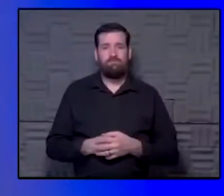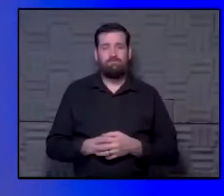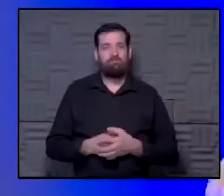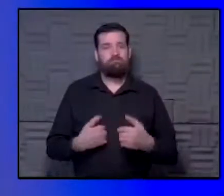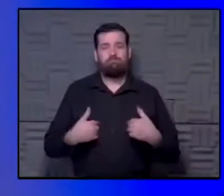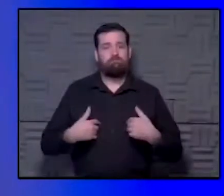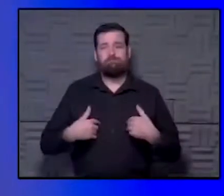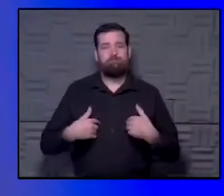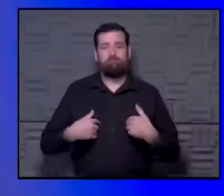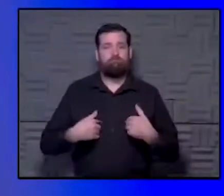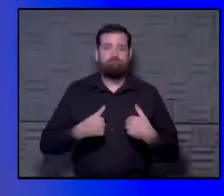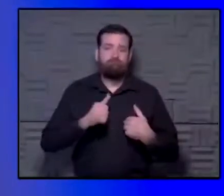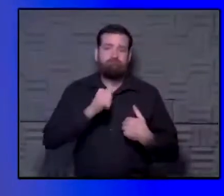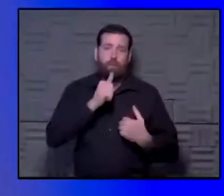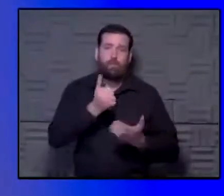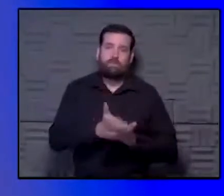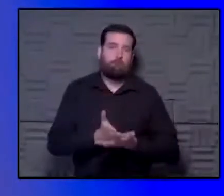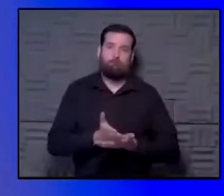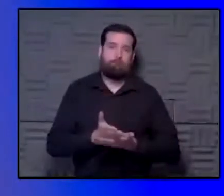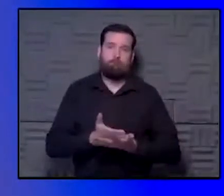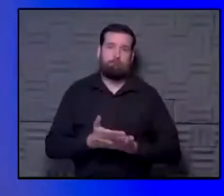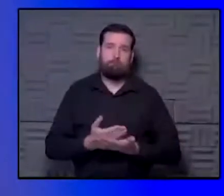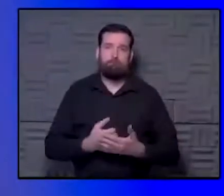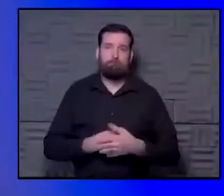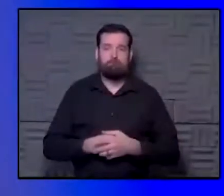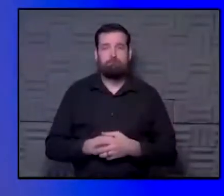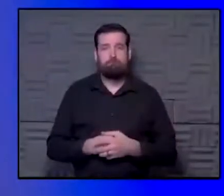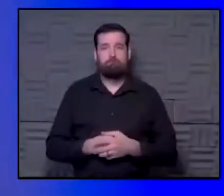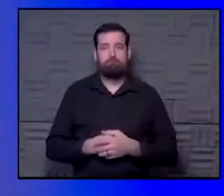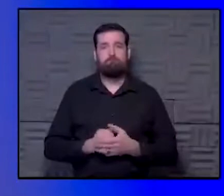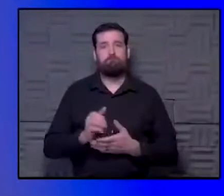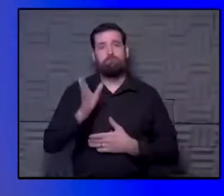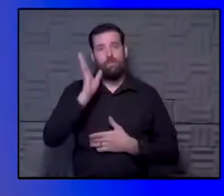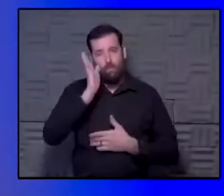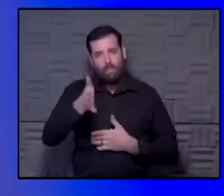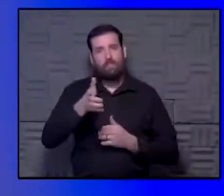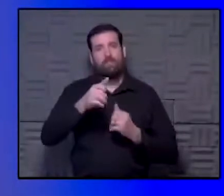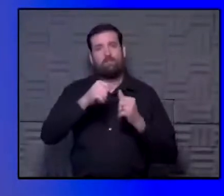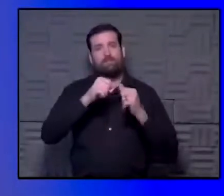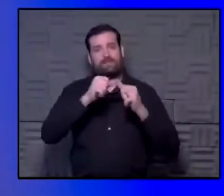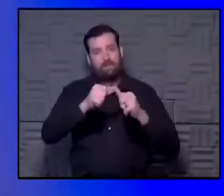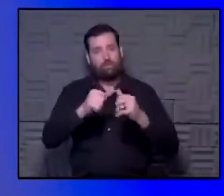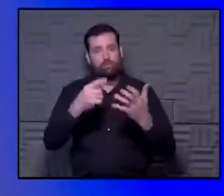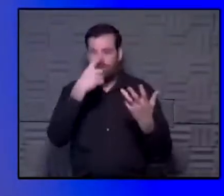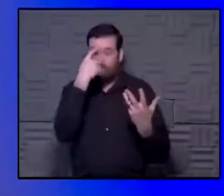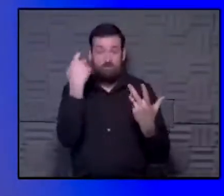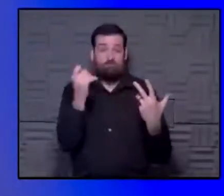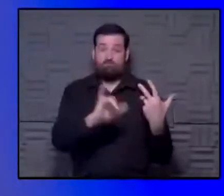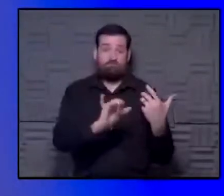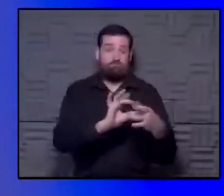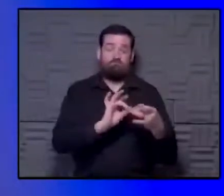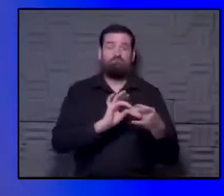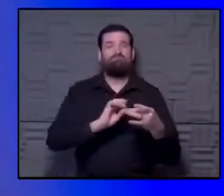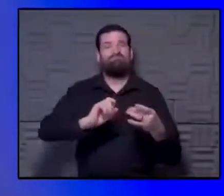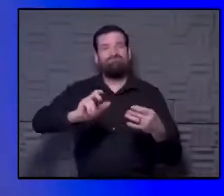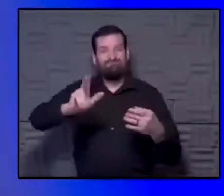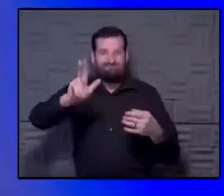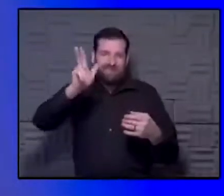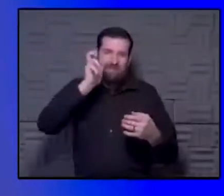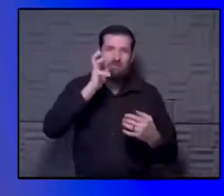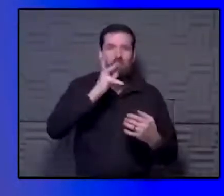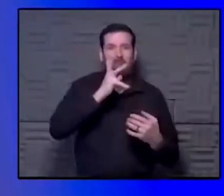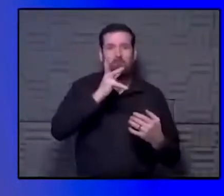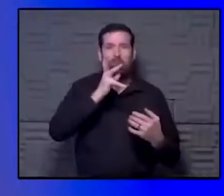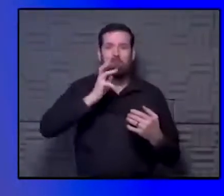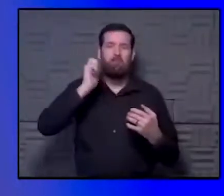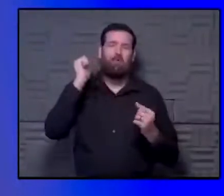I'm not going to stop. And I'm going to continue that because, like what he said, I hear my mom's voice all the